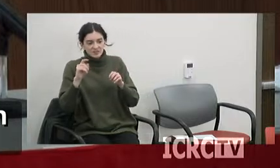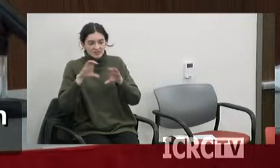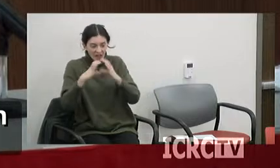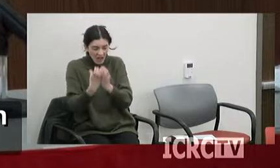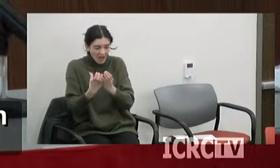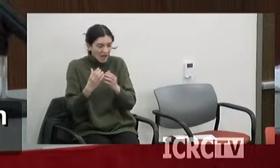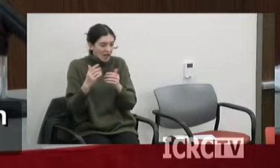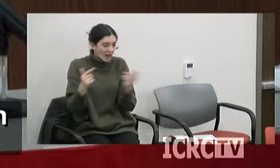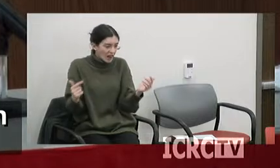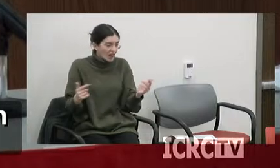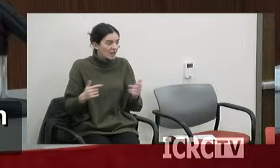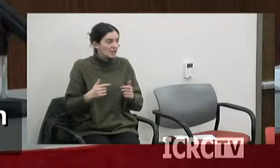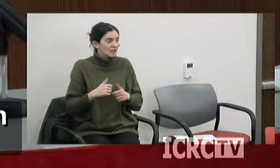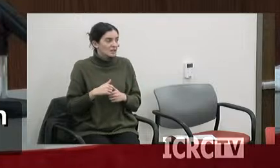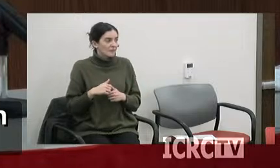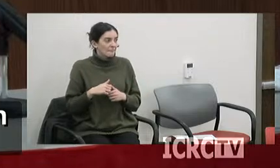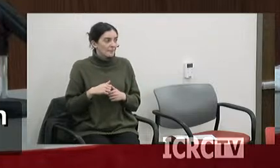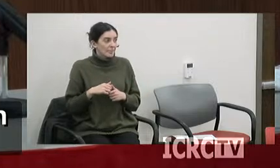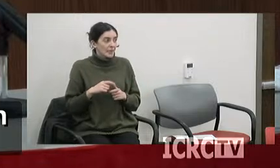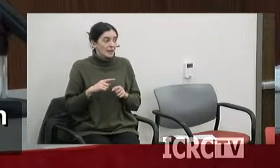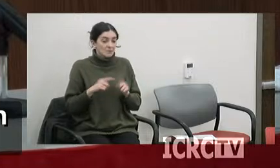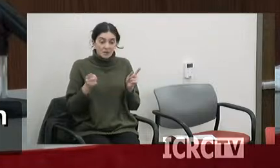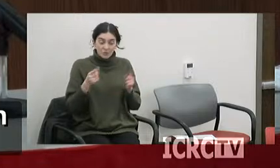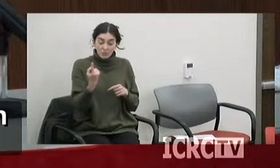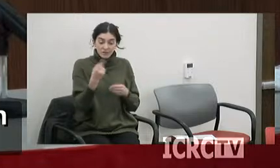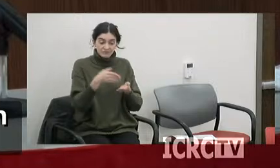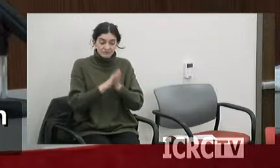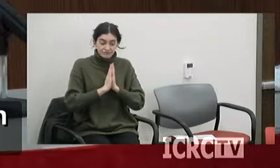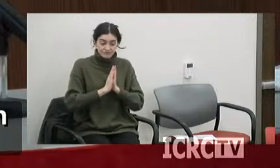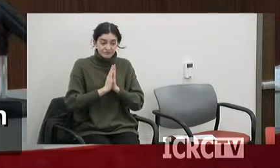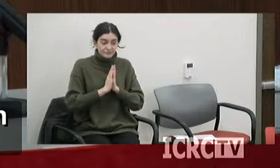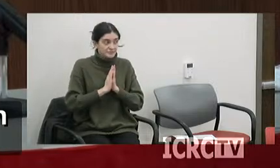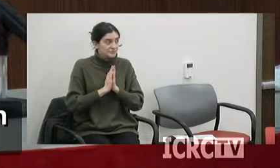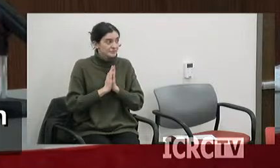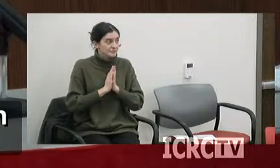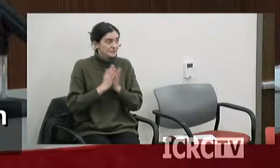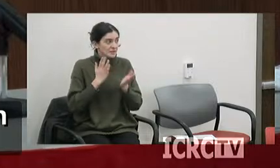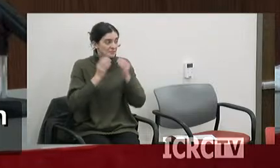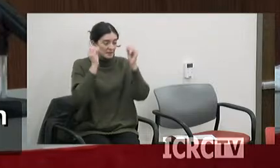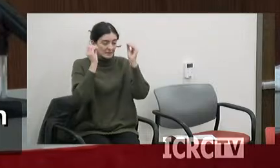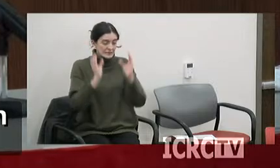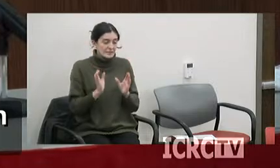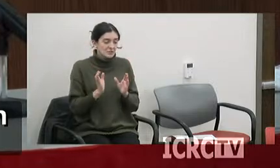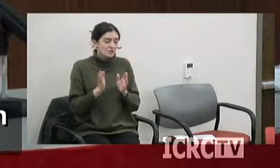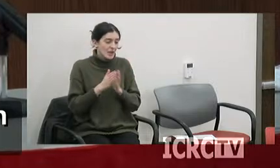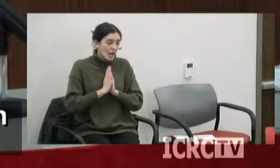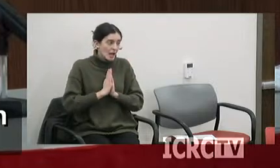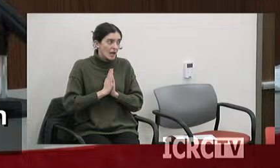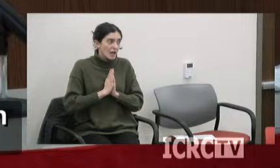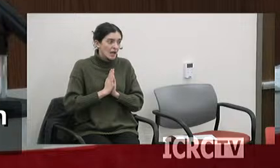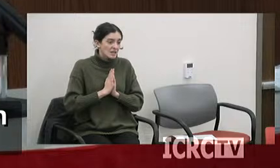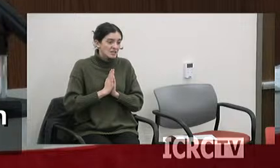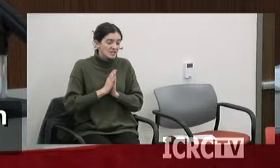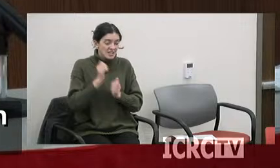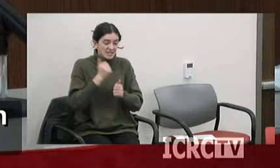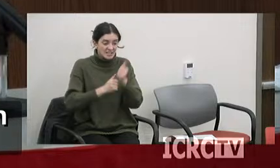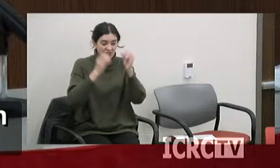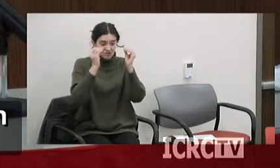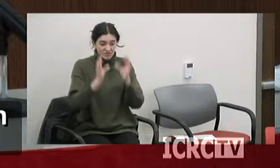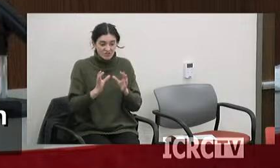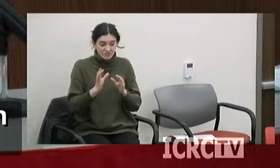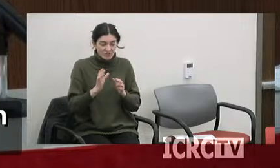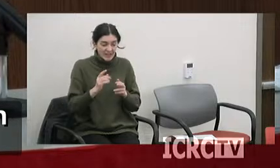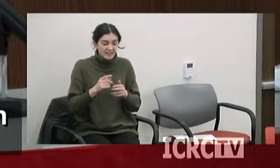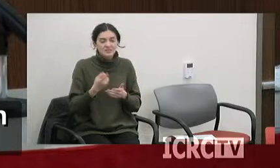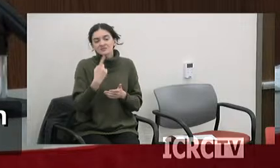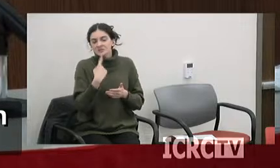one of the things I think she suggested we ask the teachers are, like, what are the top 3 that everyone uses? And maybe